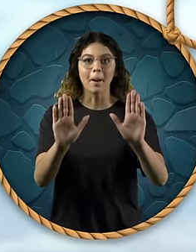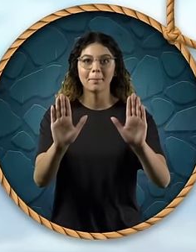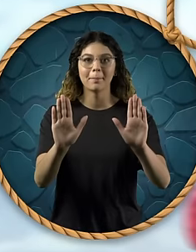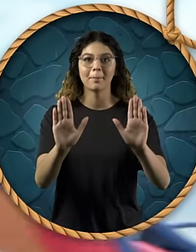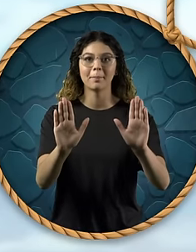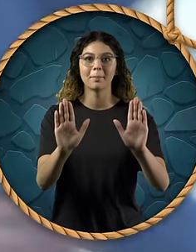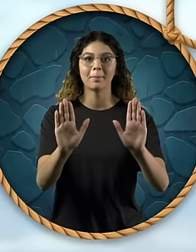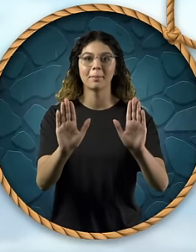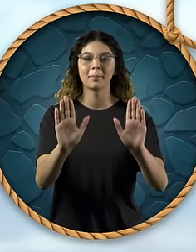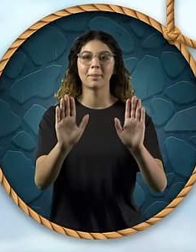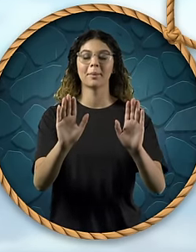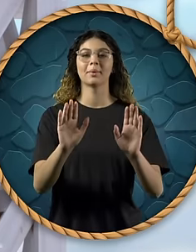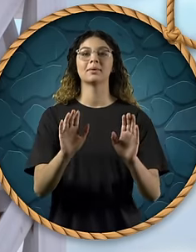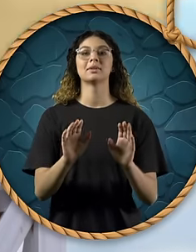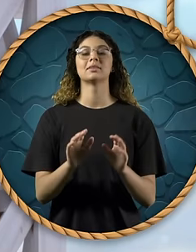Stop!